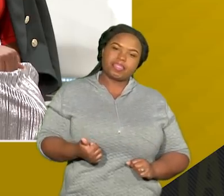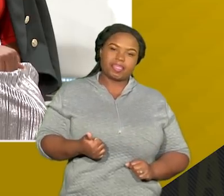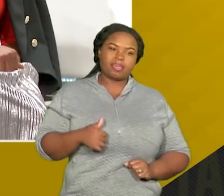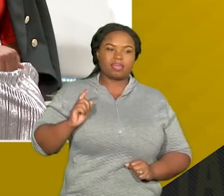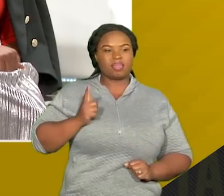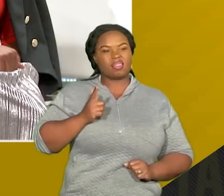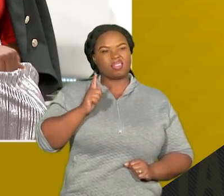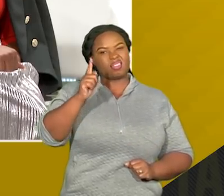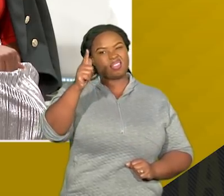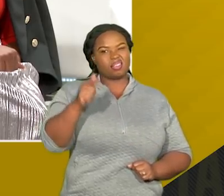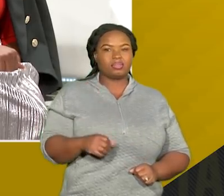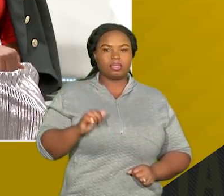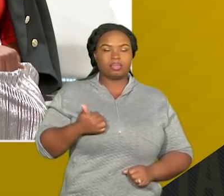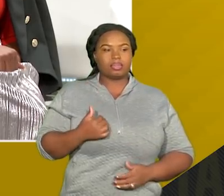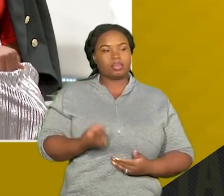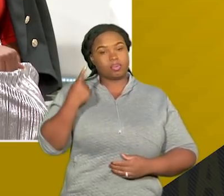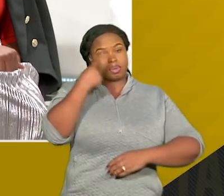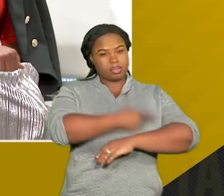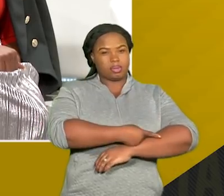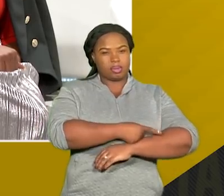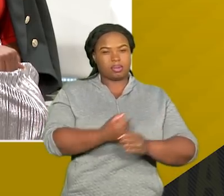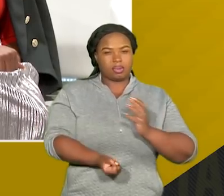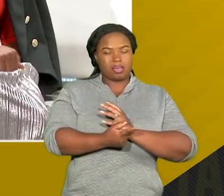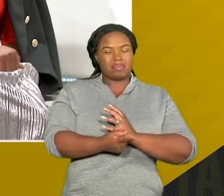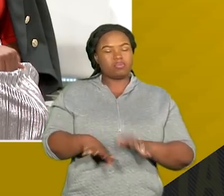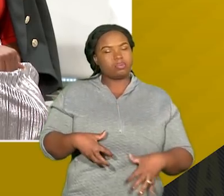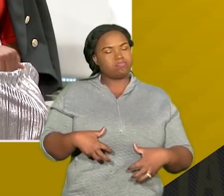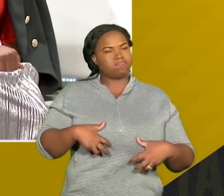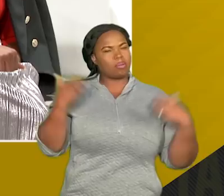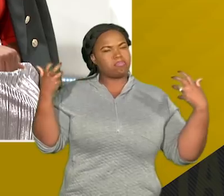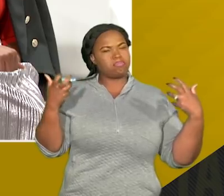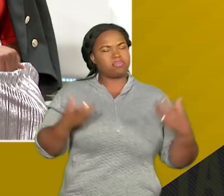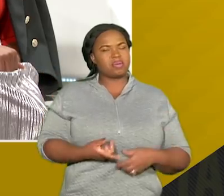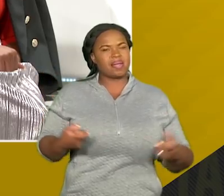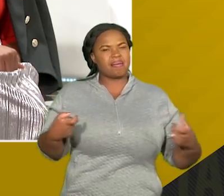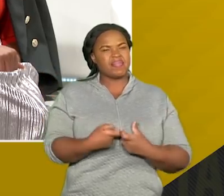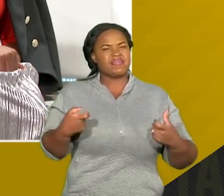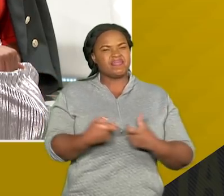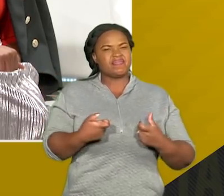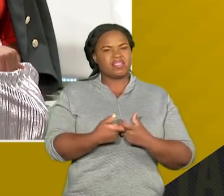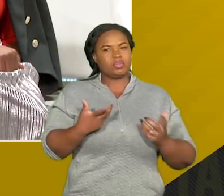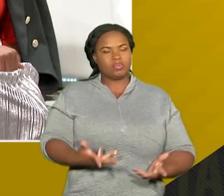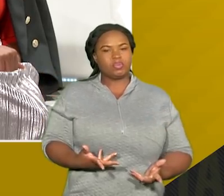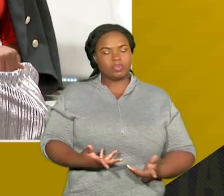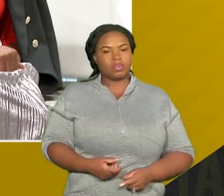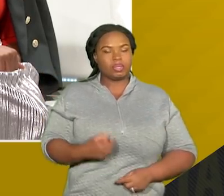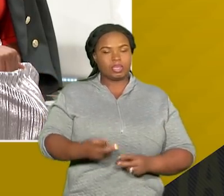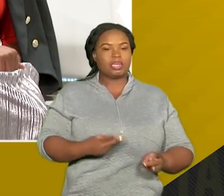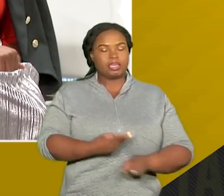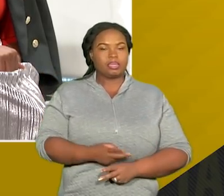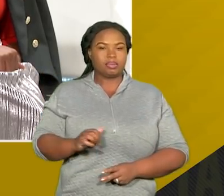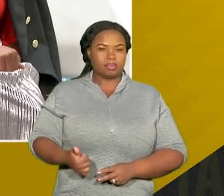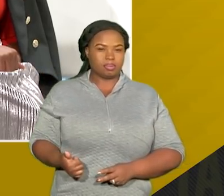went on, like Ronald Tatlin, so he got so aggressive, not aggressive, power. So, like, in my reality, the most